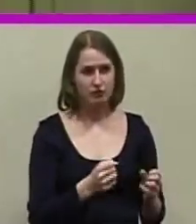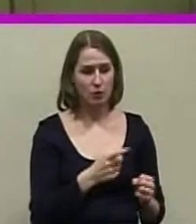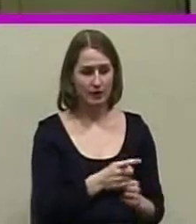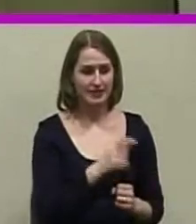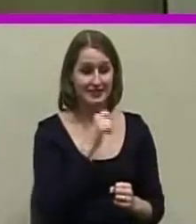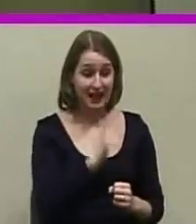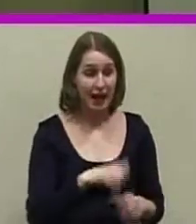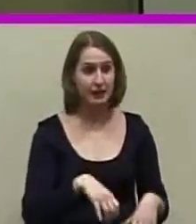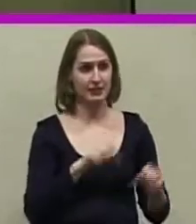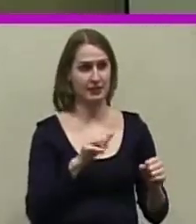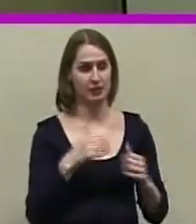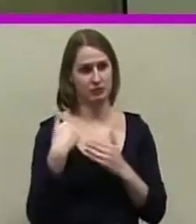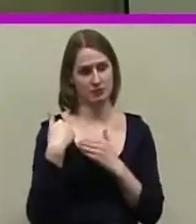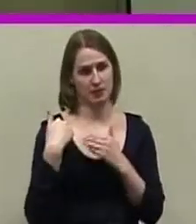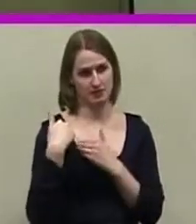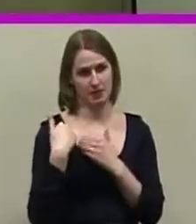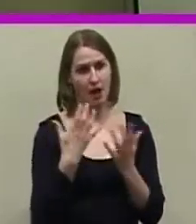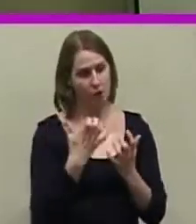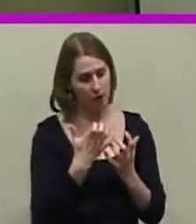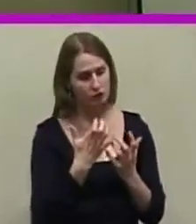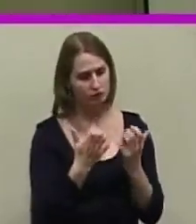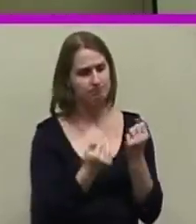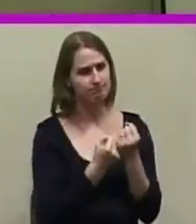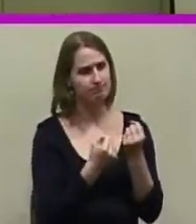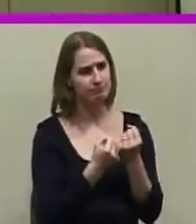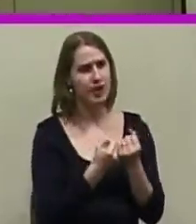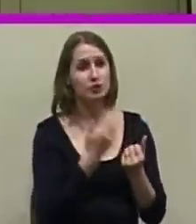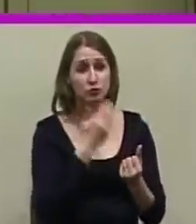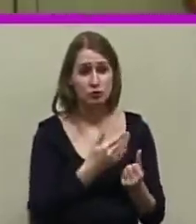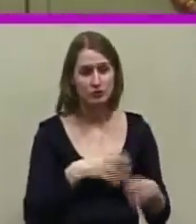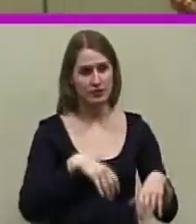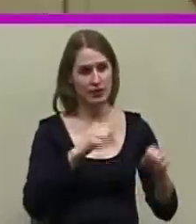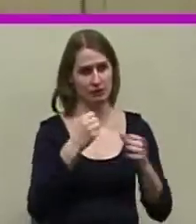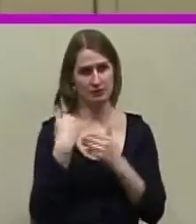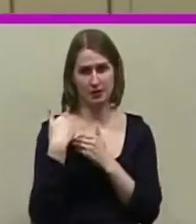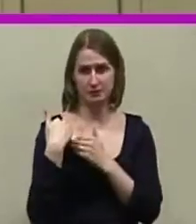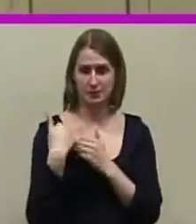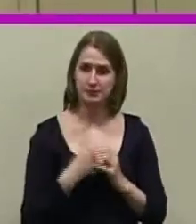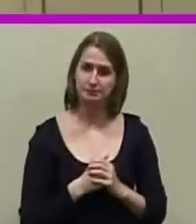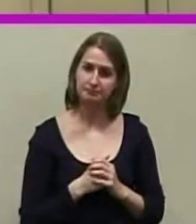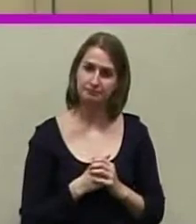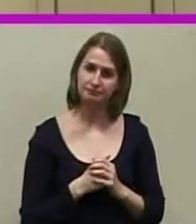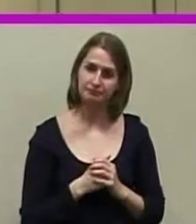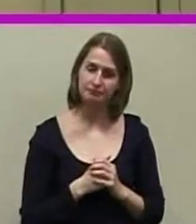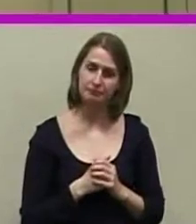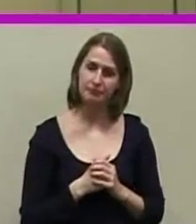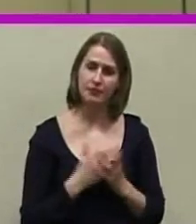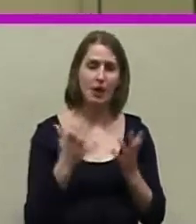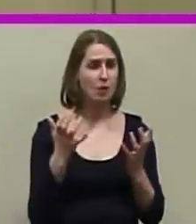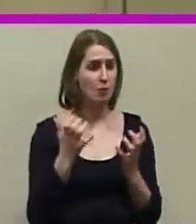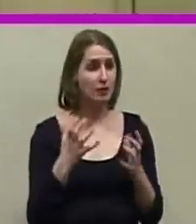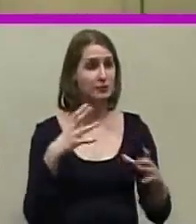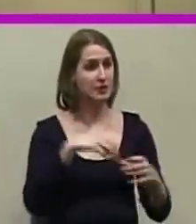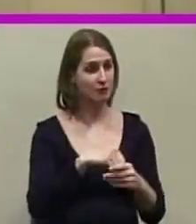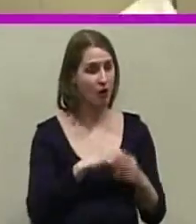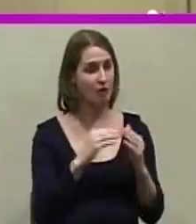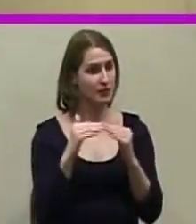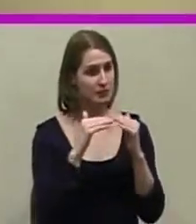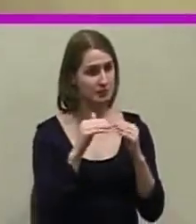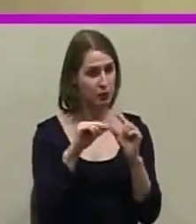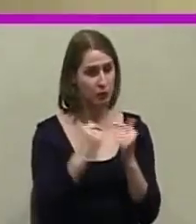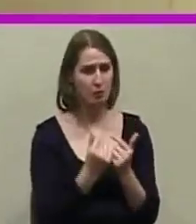responsibility, because I want to build that it's good to take responsibility. All right? Anything else going on? Okay, he wants to be part of a peer group. He seems to like peer groups, but